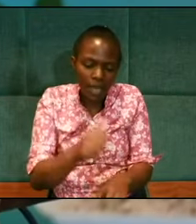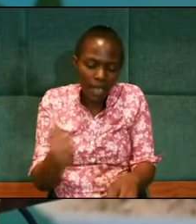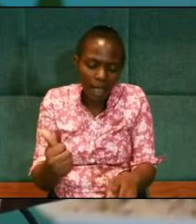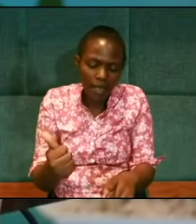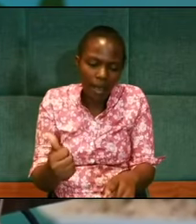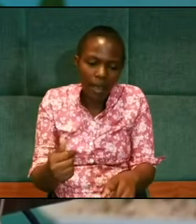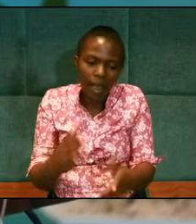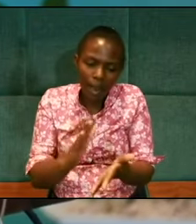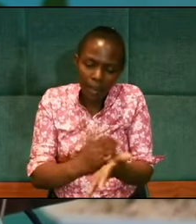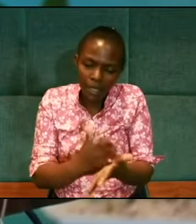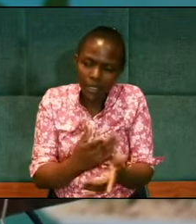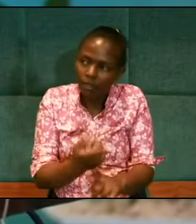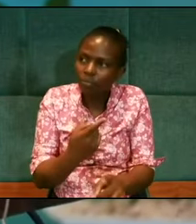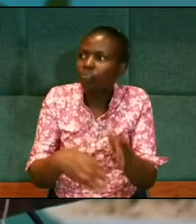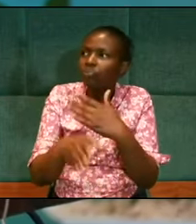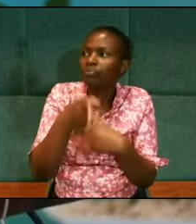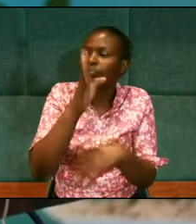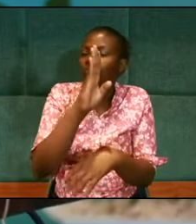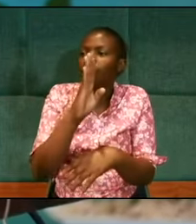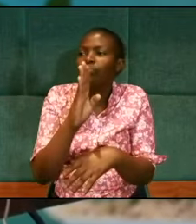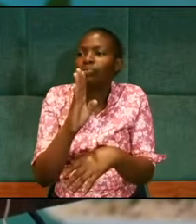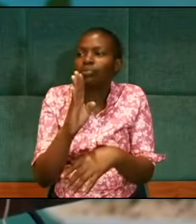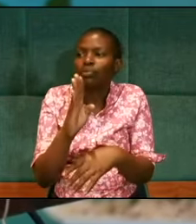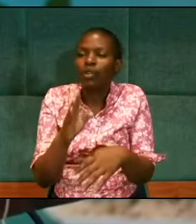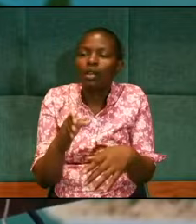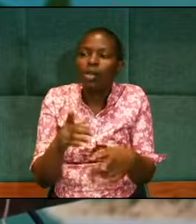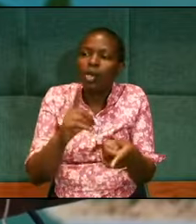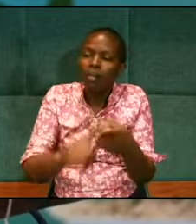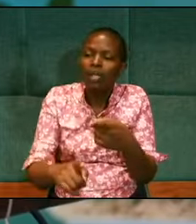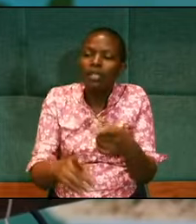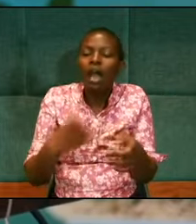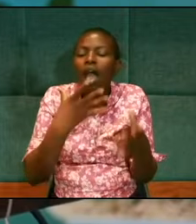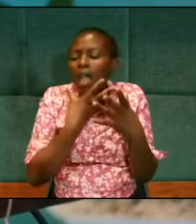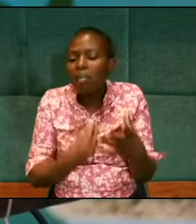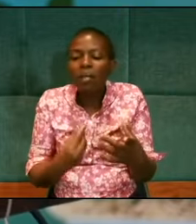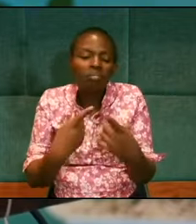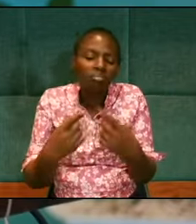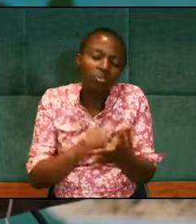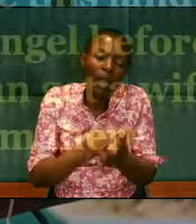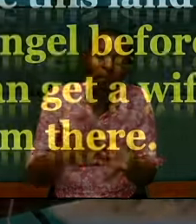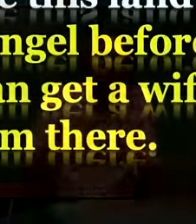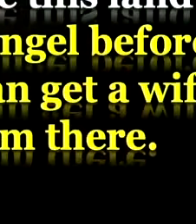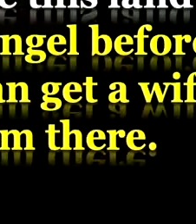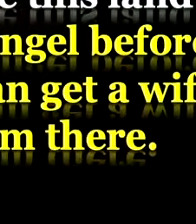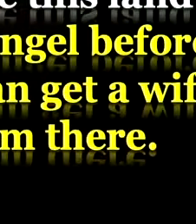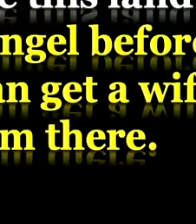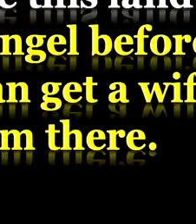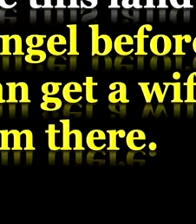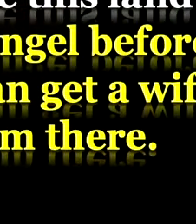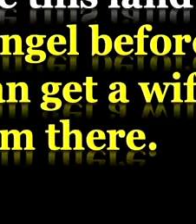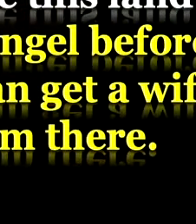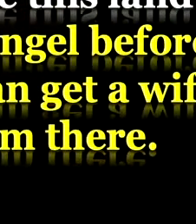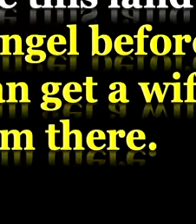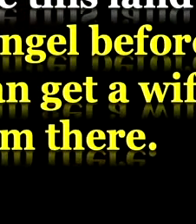said, don't take my child there, but I believe the Lord, the God of heaven, who brought me out of my father's